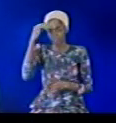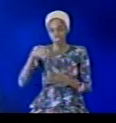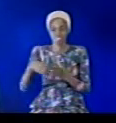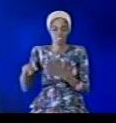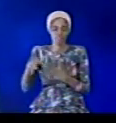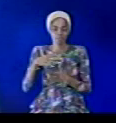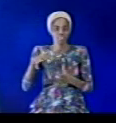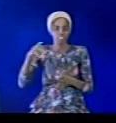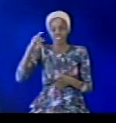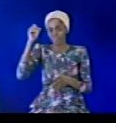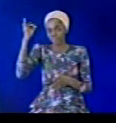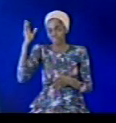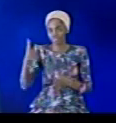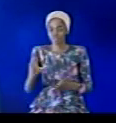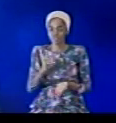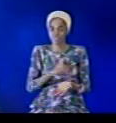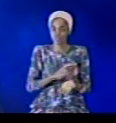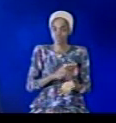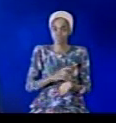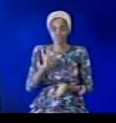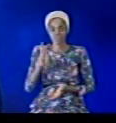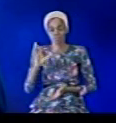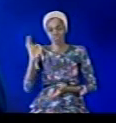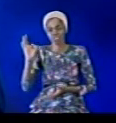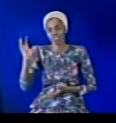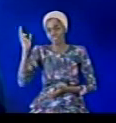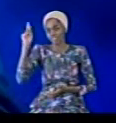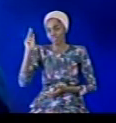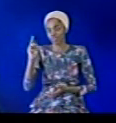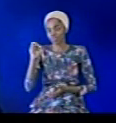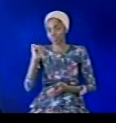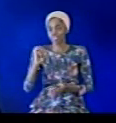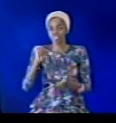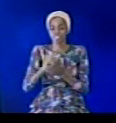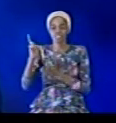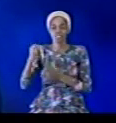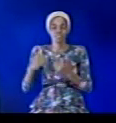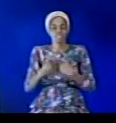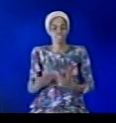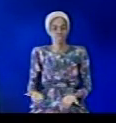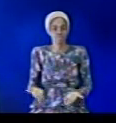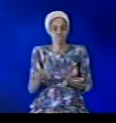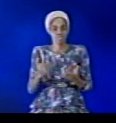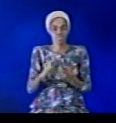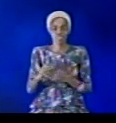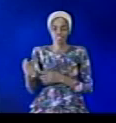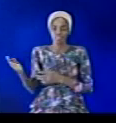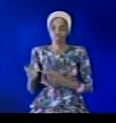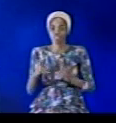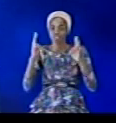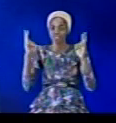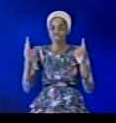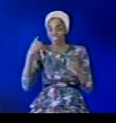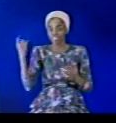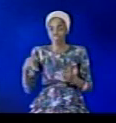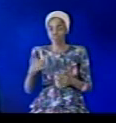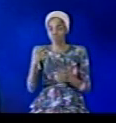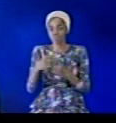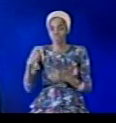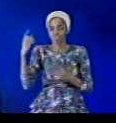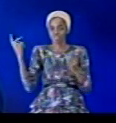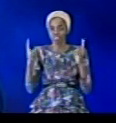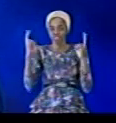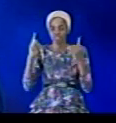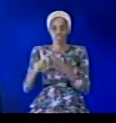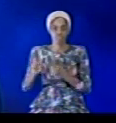Dr. W.F. Kumuyi, that the Lord has raised up to bring eternal word of triumphant Christ to us. But